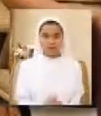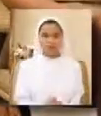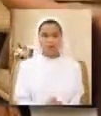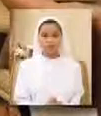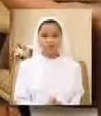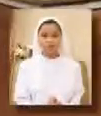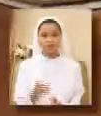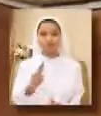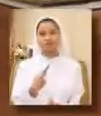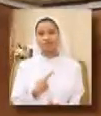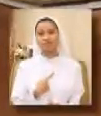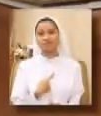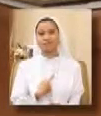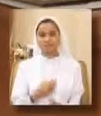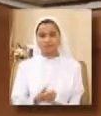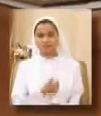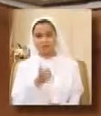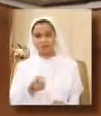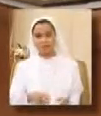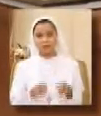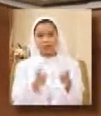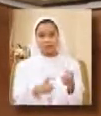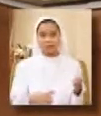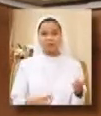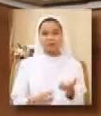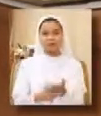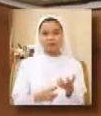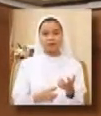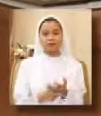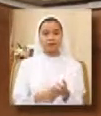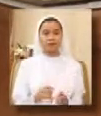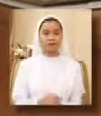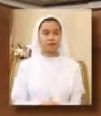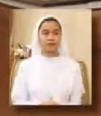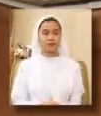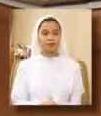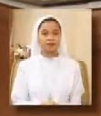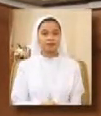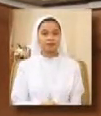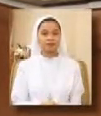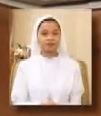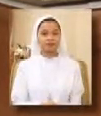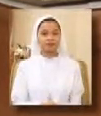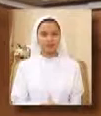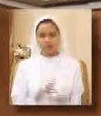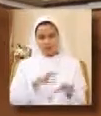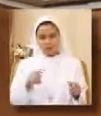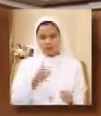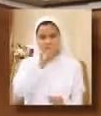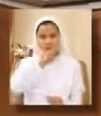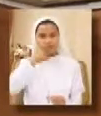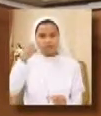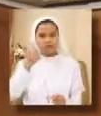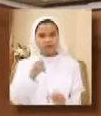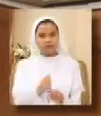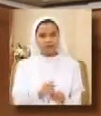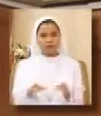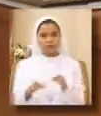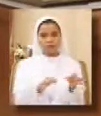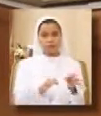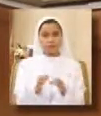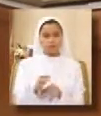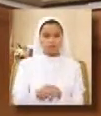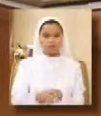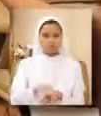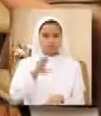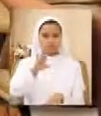Okay. Yeah. How will you best describe St. Peter's Basilica and even its surroundings, Bishop? You know, Tess,